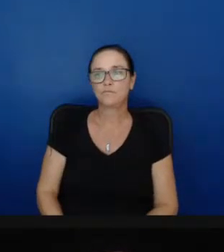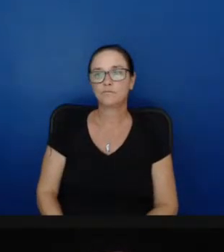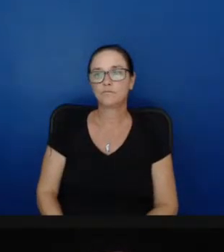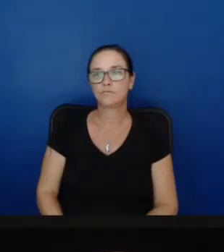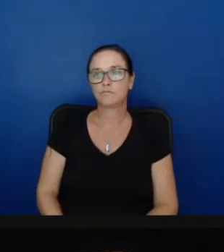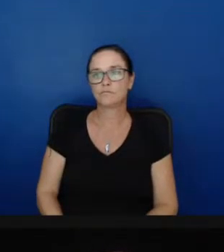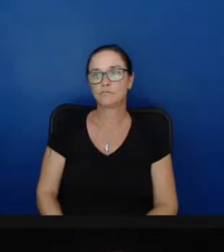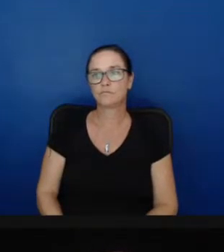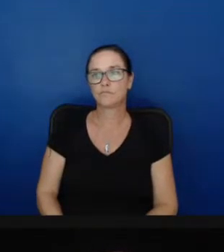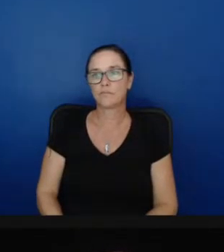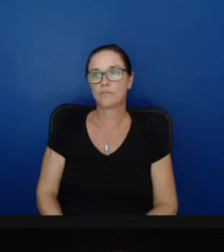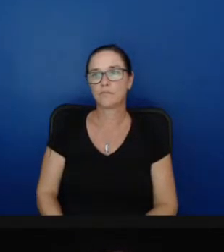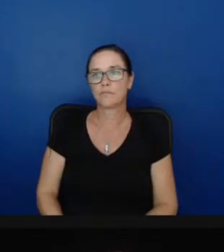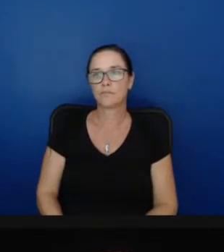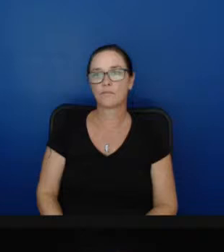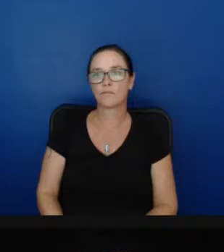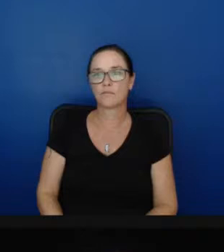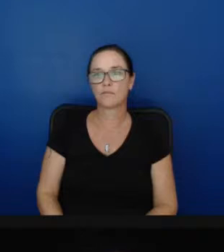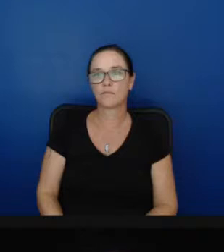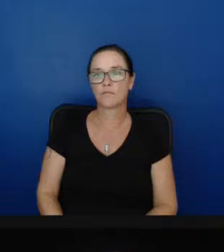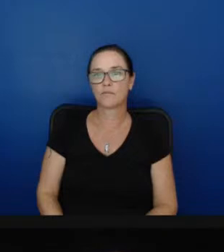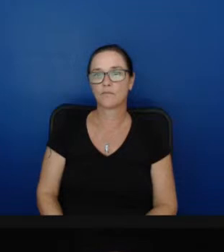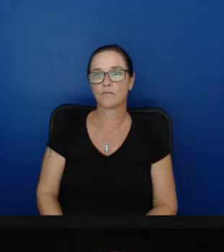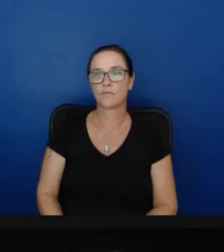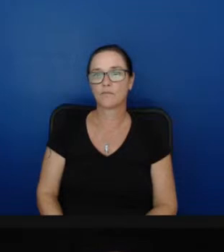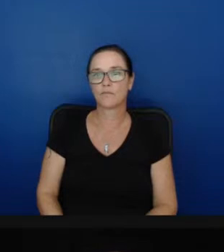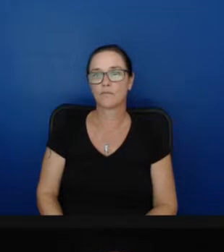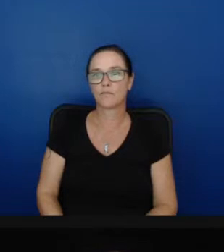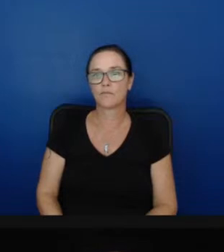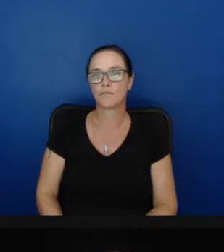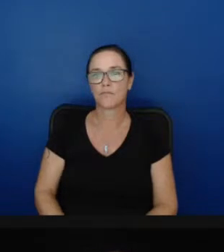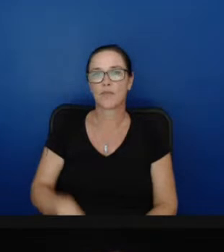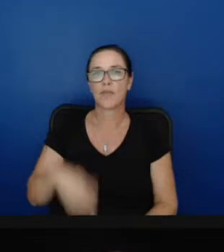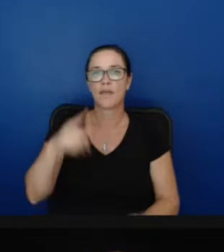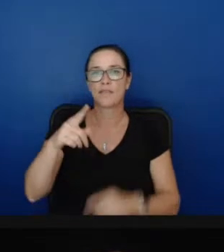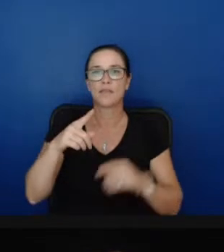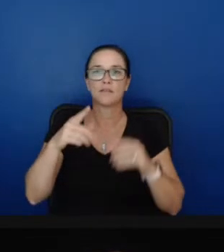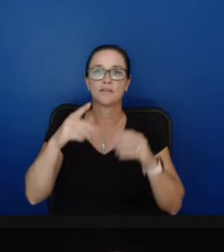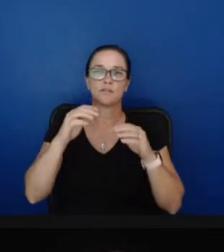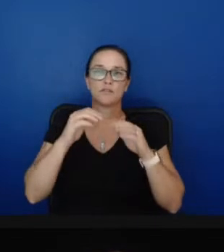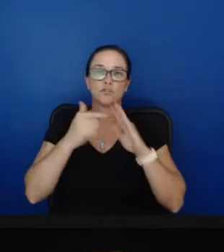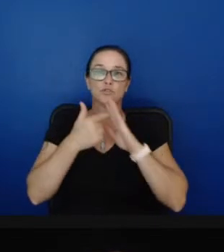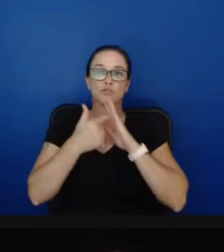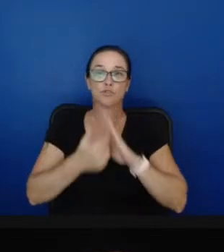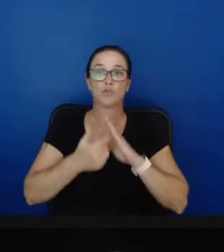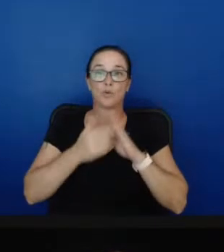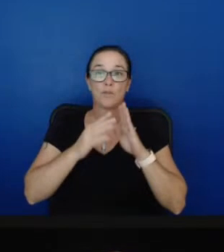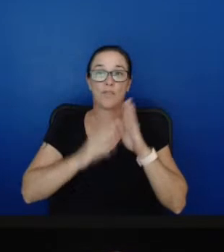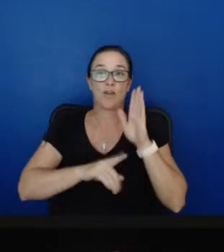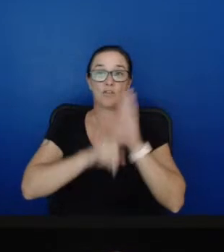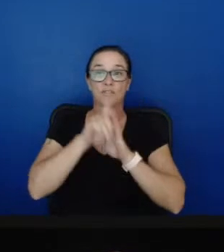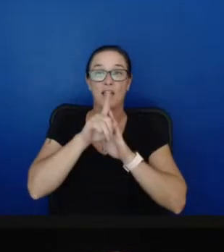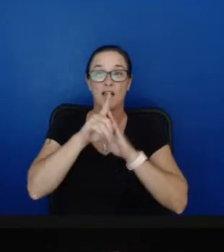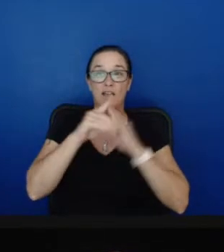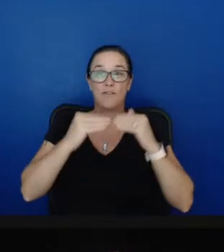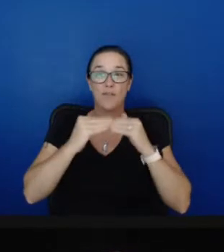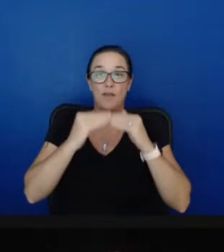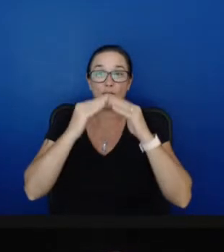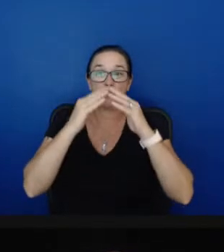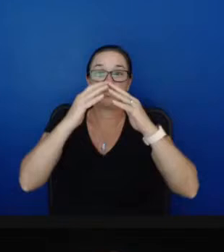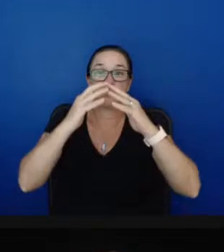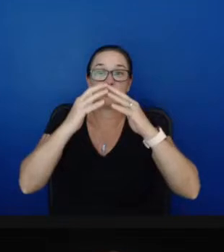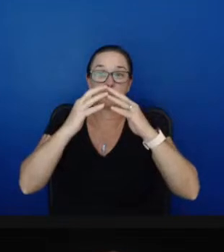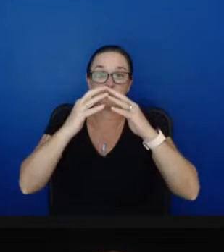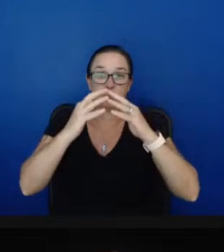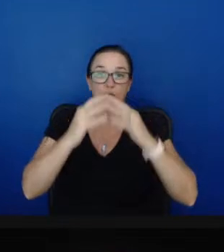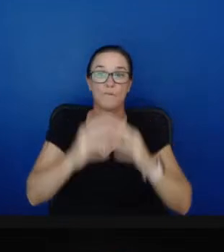there. Here is their plot of how tall these tumuli can get. 12 feet, right? Talking about 30 feet tall